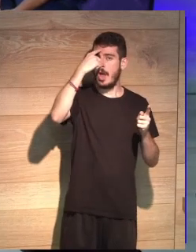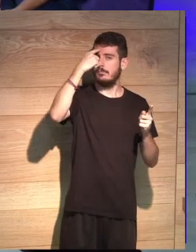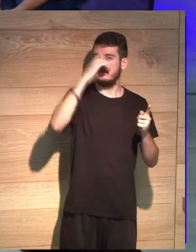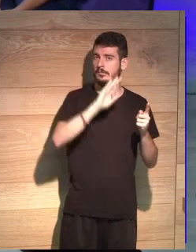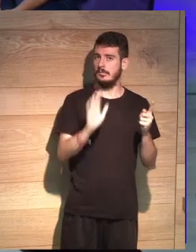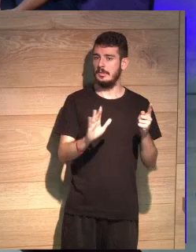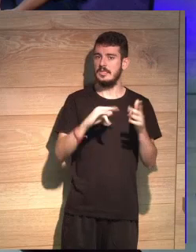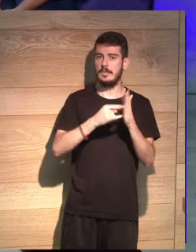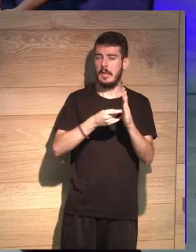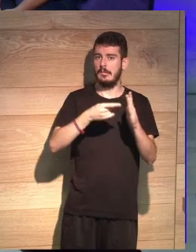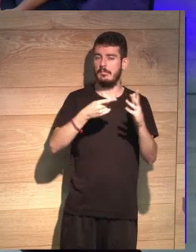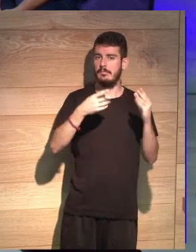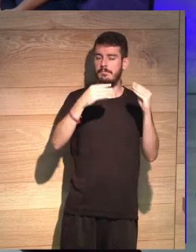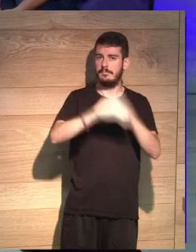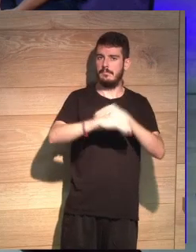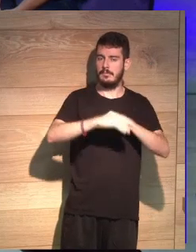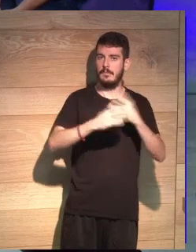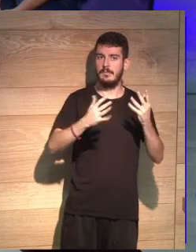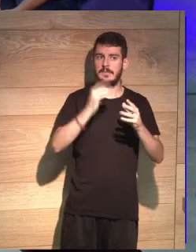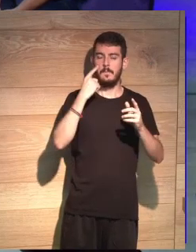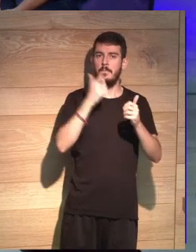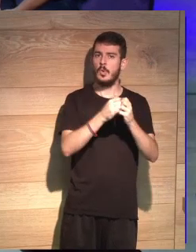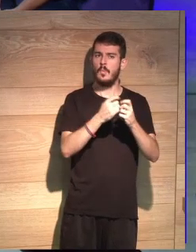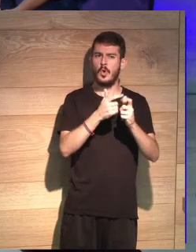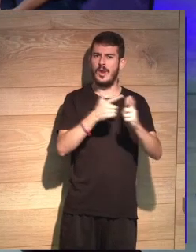are also rewarding